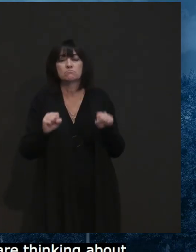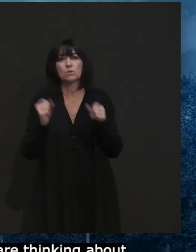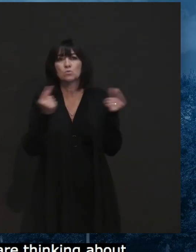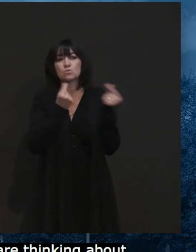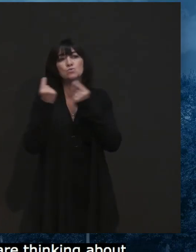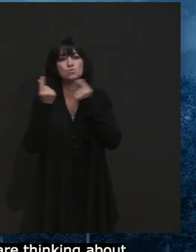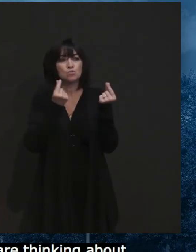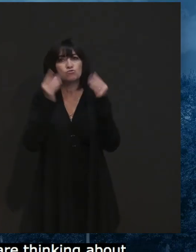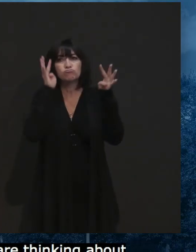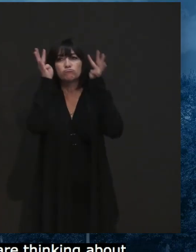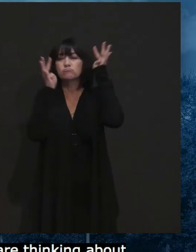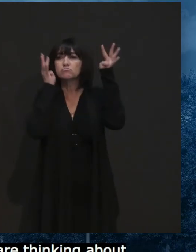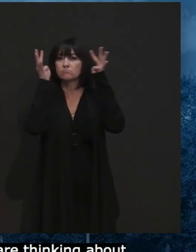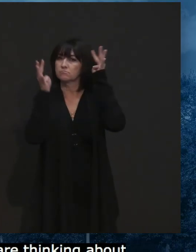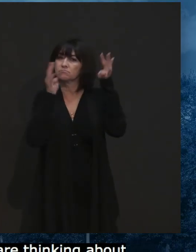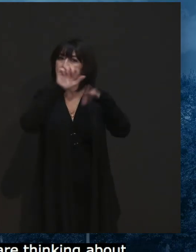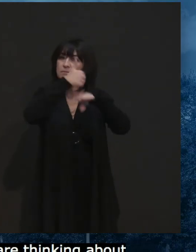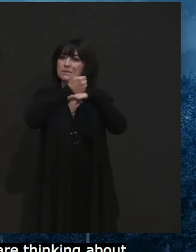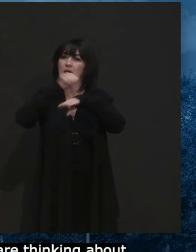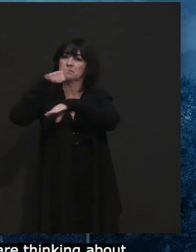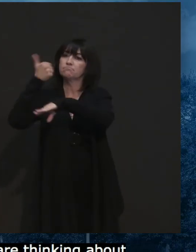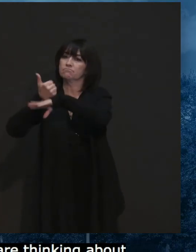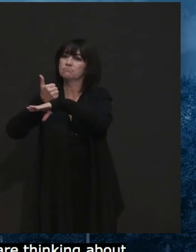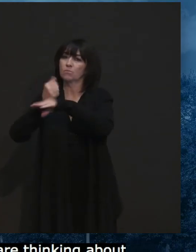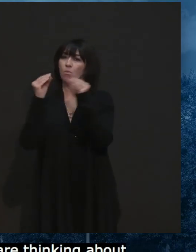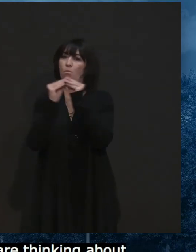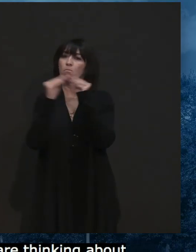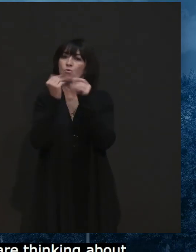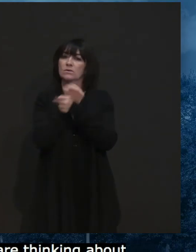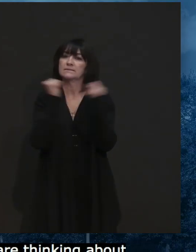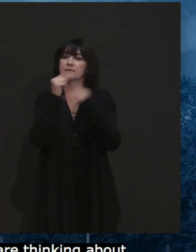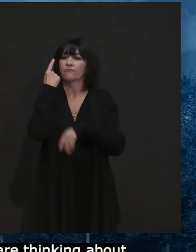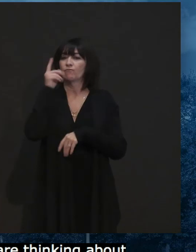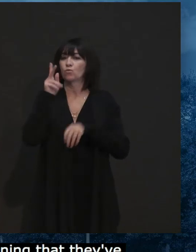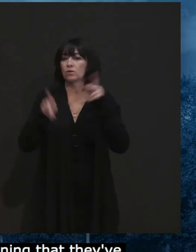they've been able to establish for Delawareans.